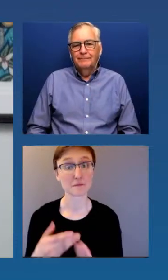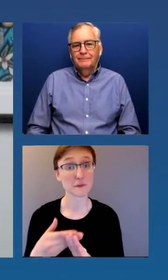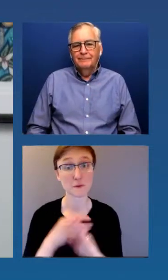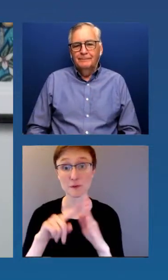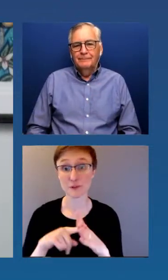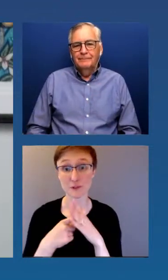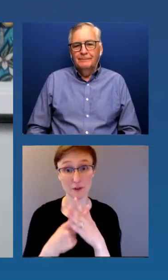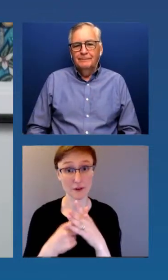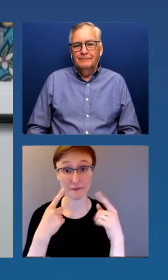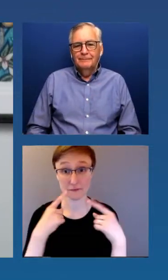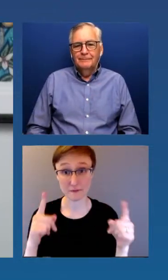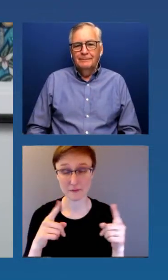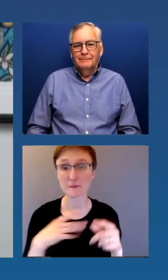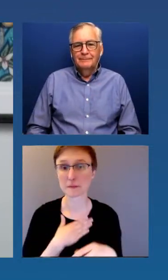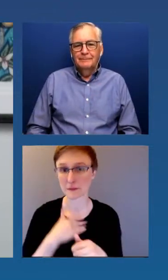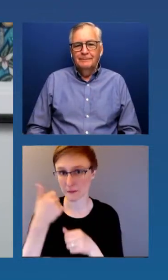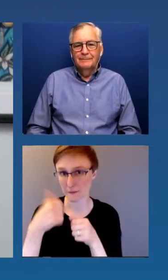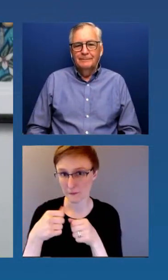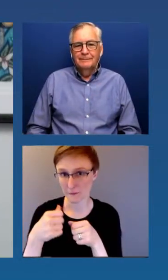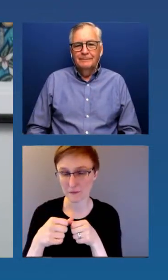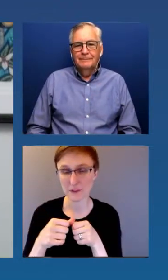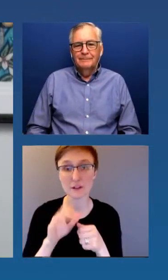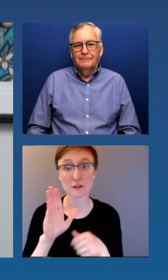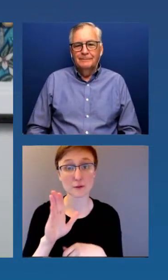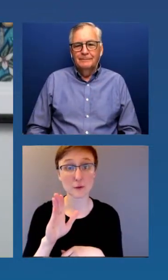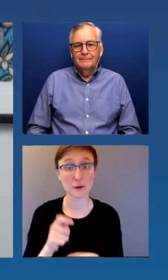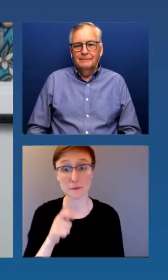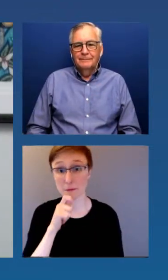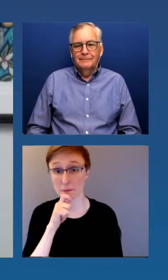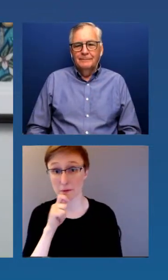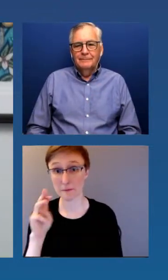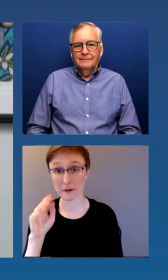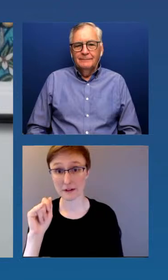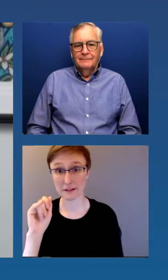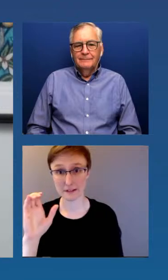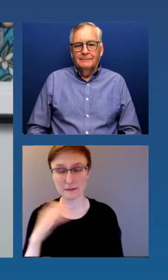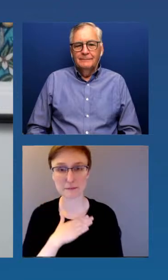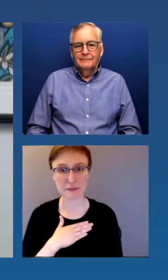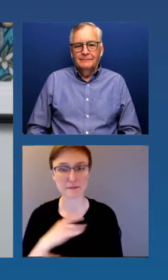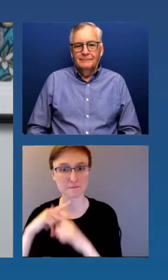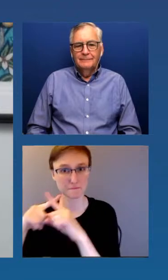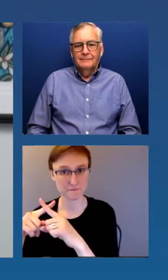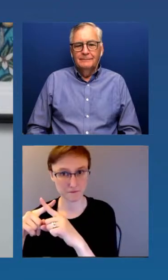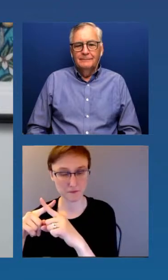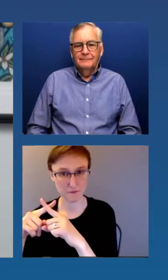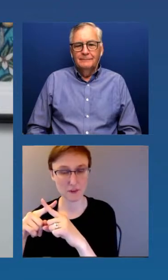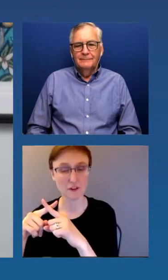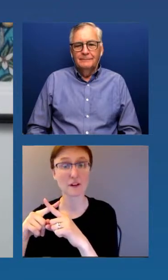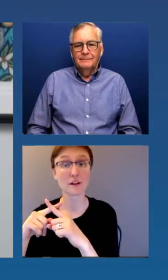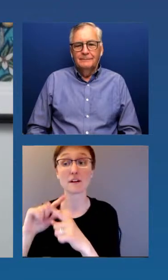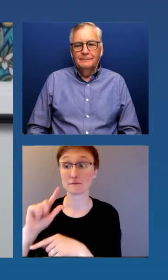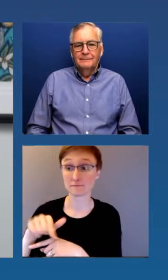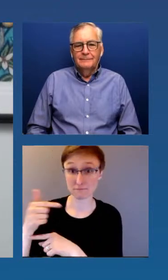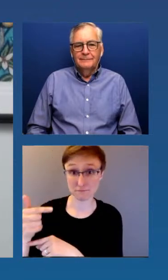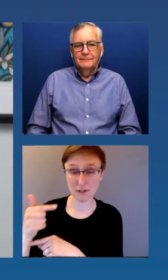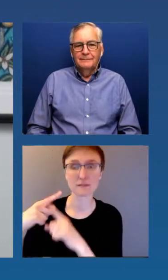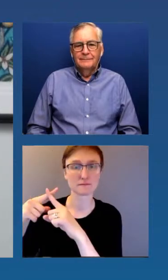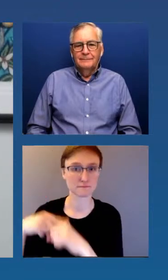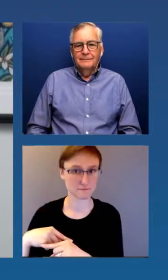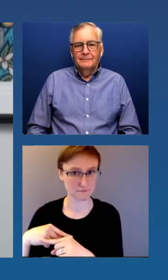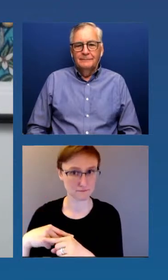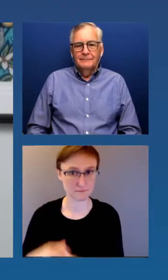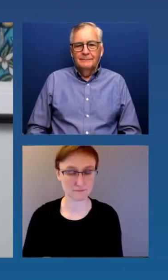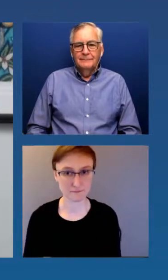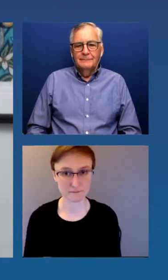Please place your microphone on mute until invited to speak or to ask your question. To view who is speaking